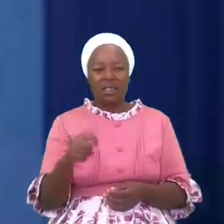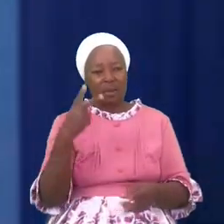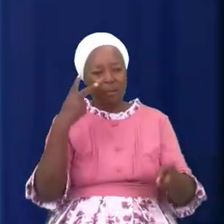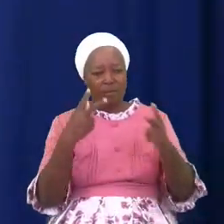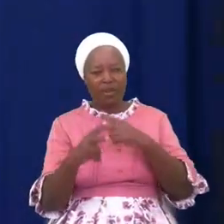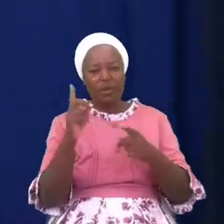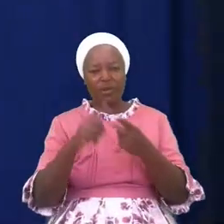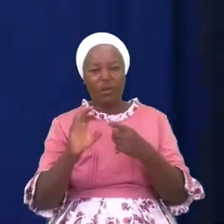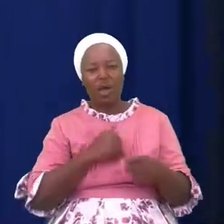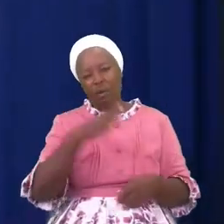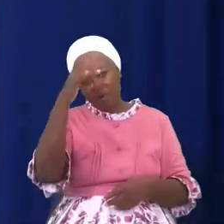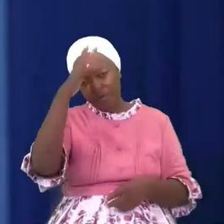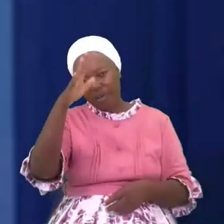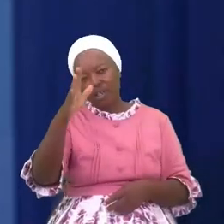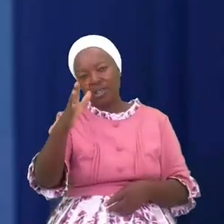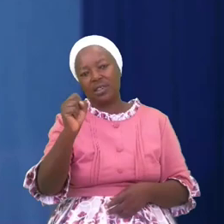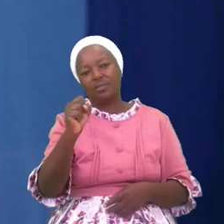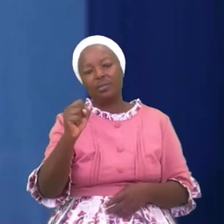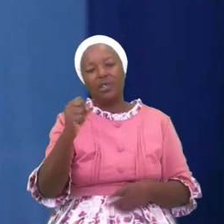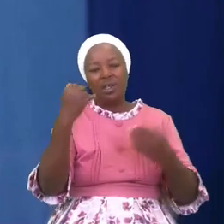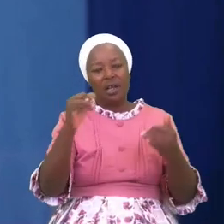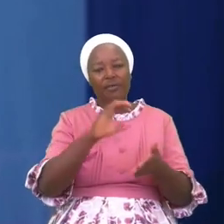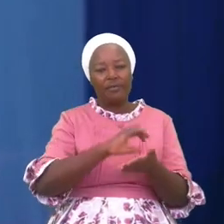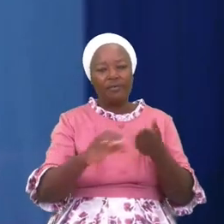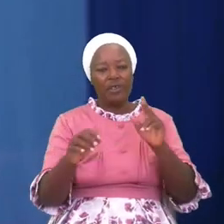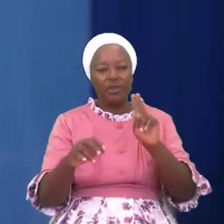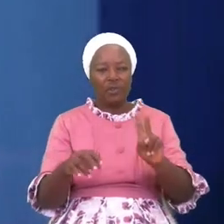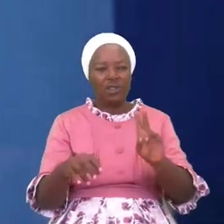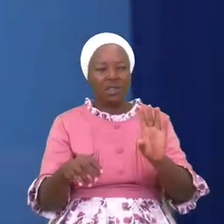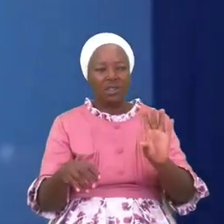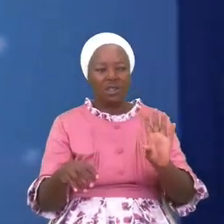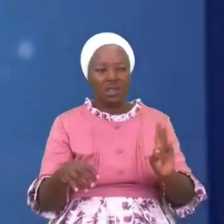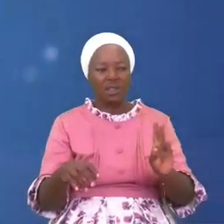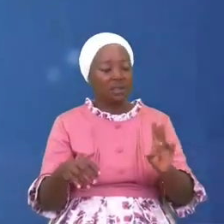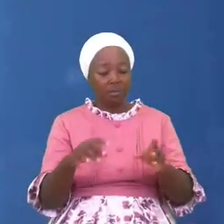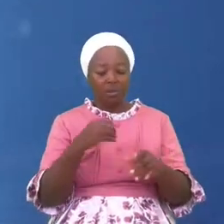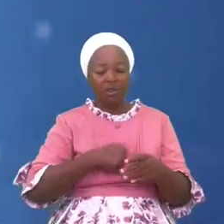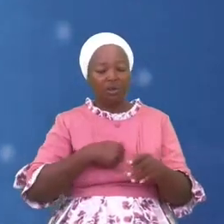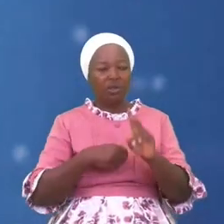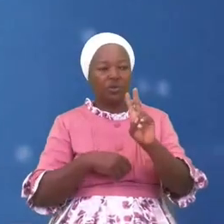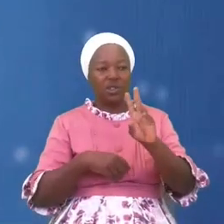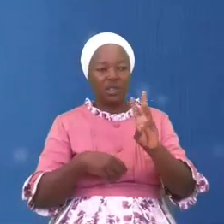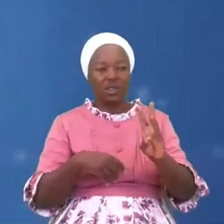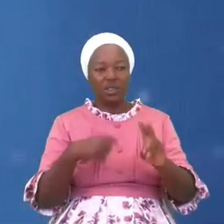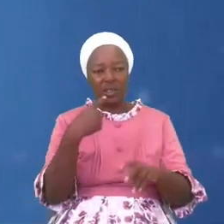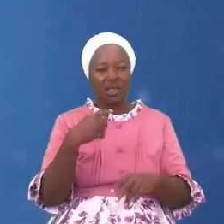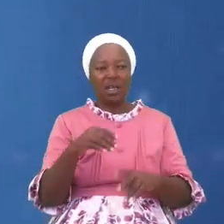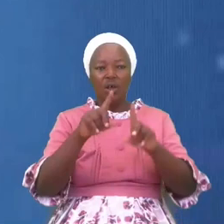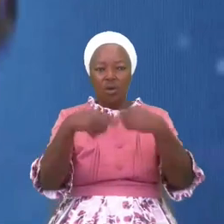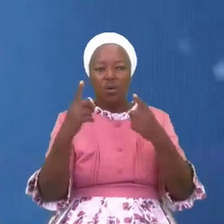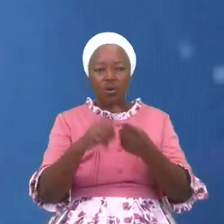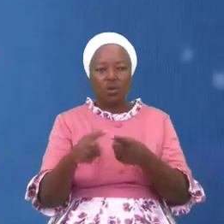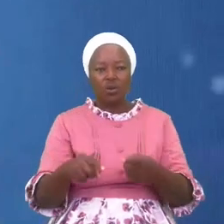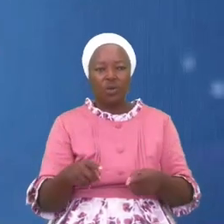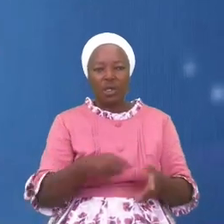verse 26, saying, go unto these people and say, hearing ye shall hear but shall